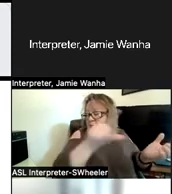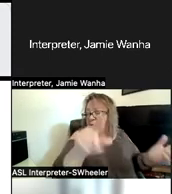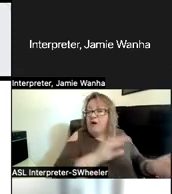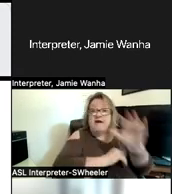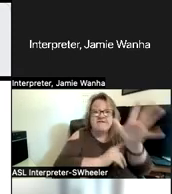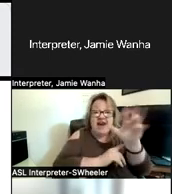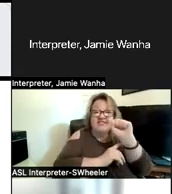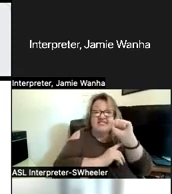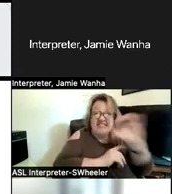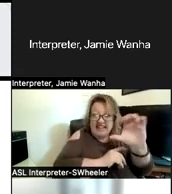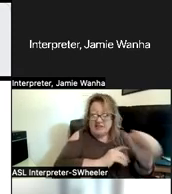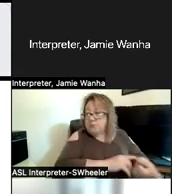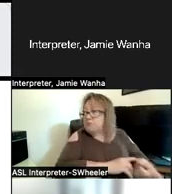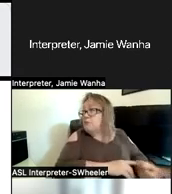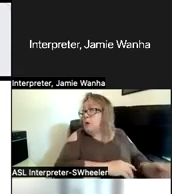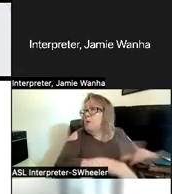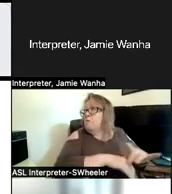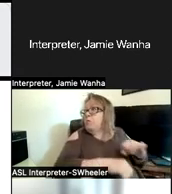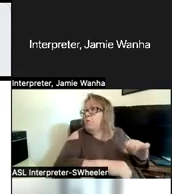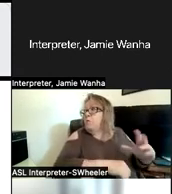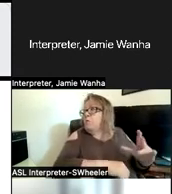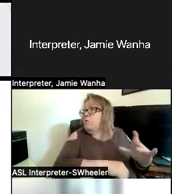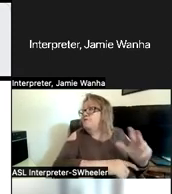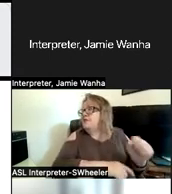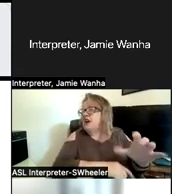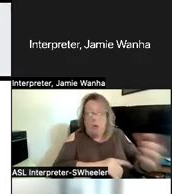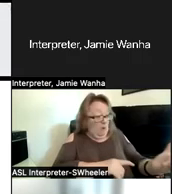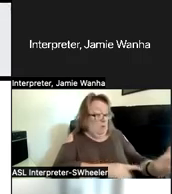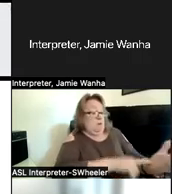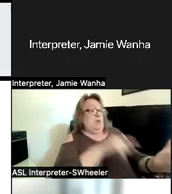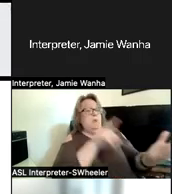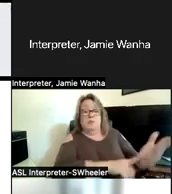5 seconds as average. So let's go on to the next slide.